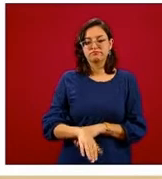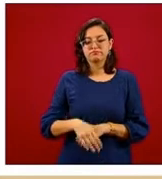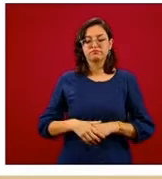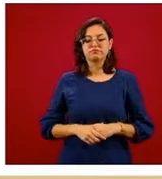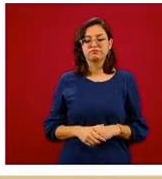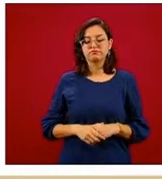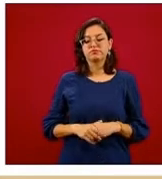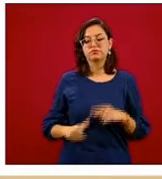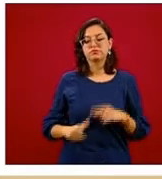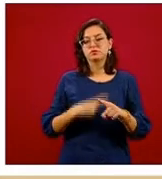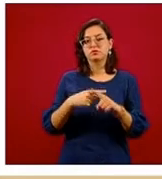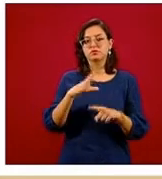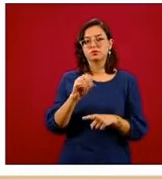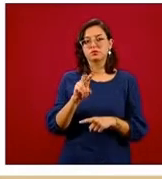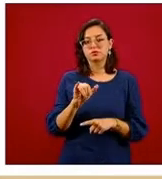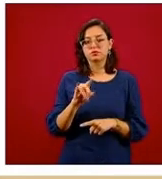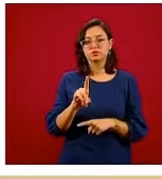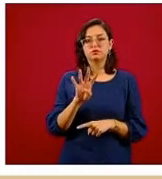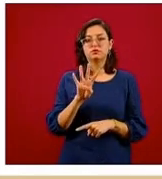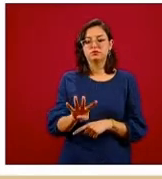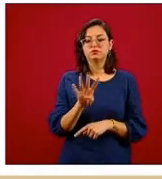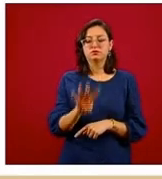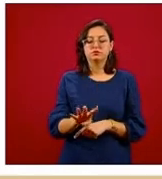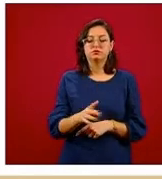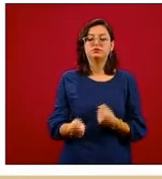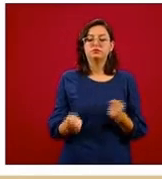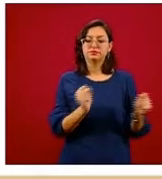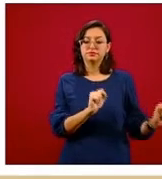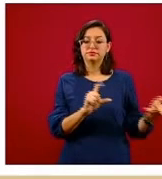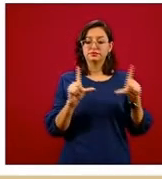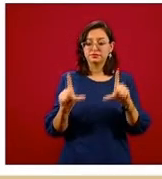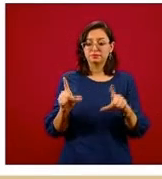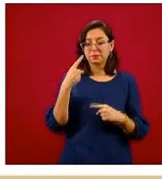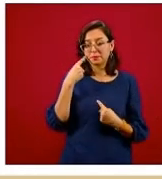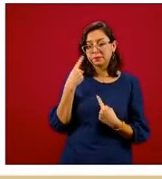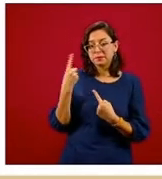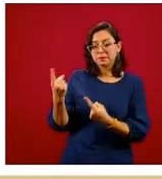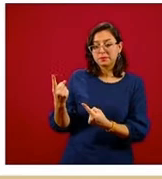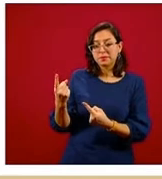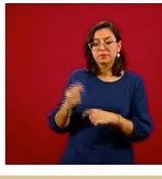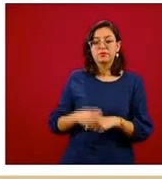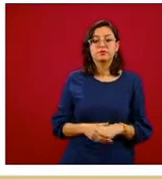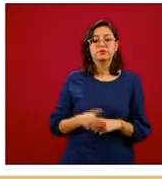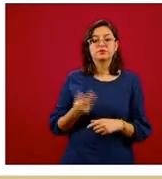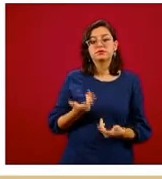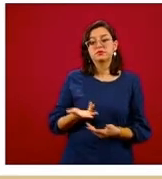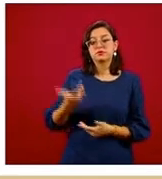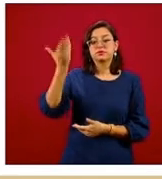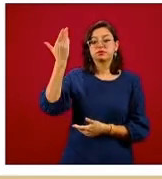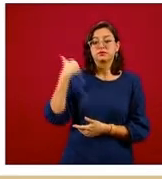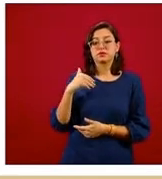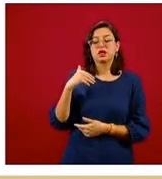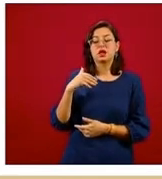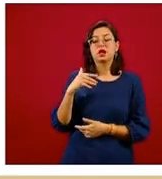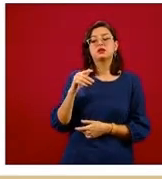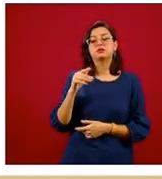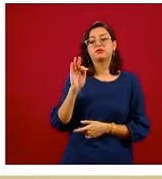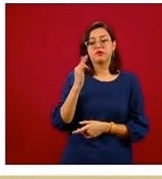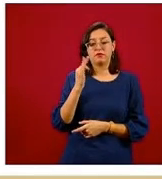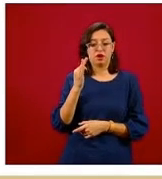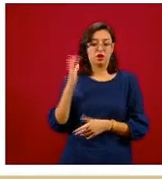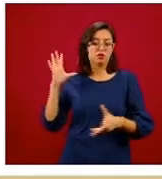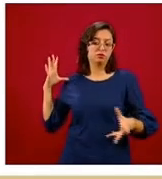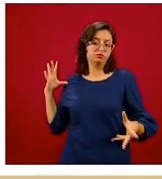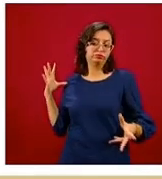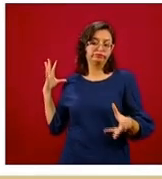4,767 are demises created by this disease. And in this slide, we see